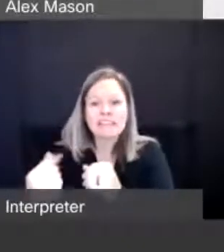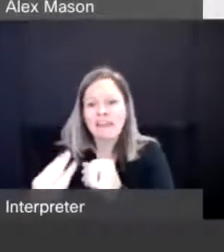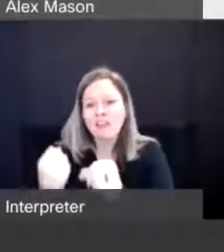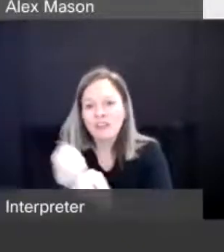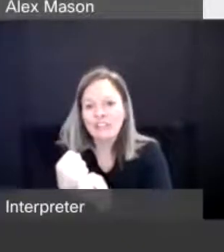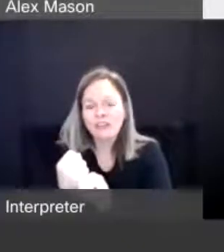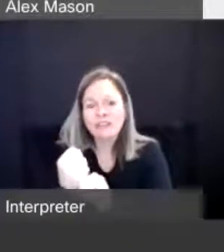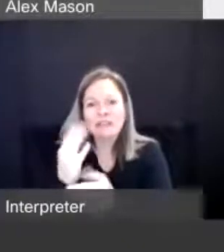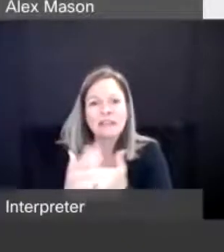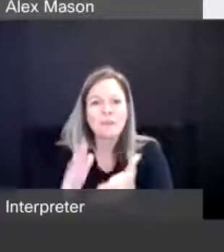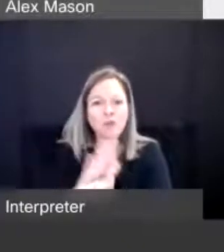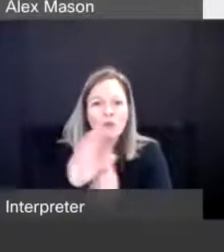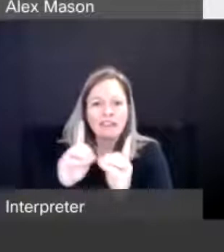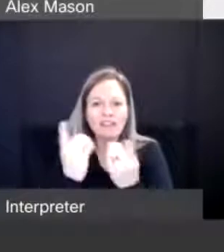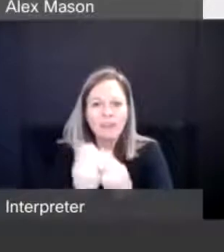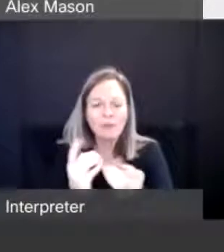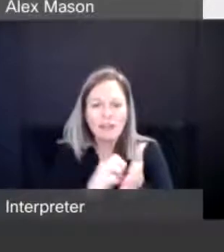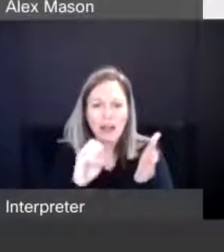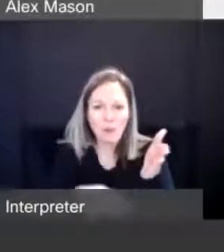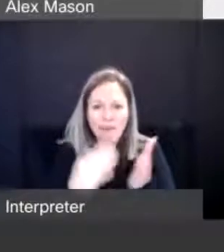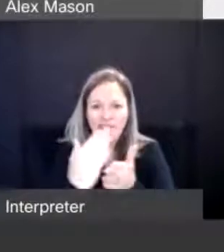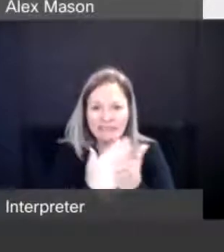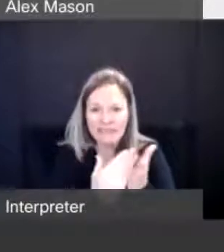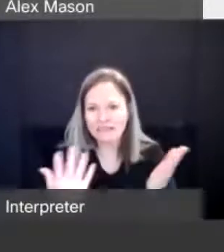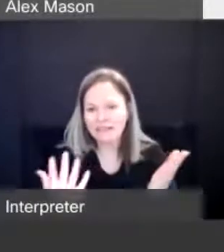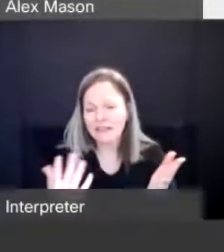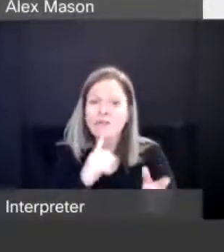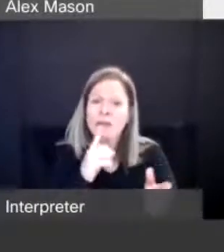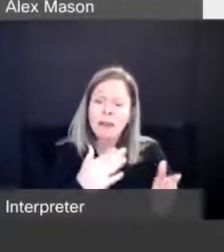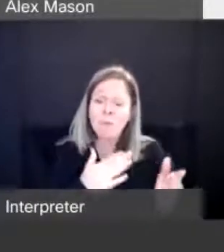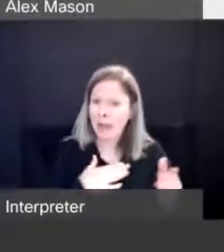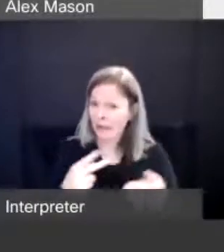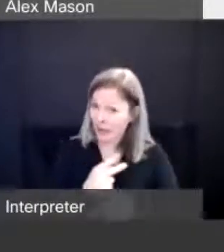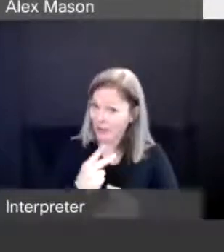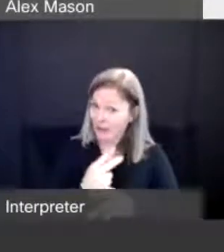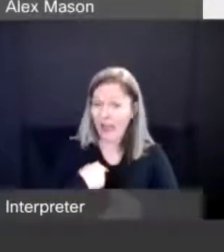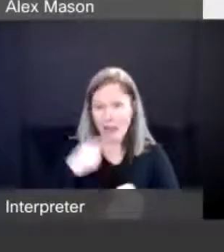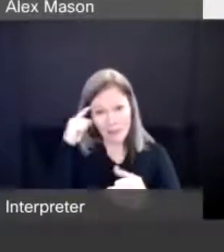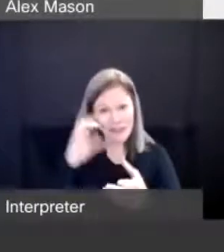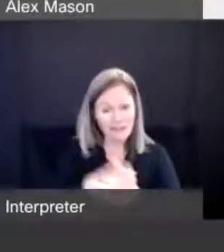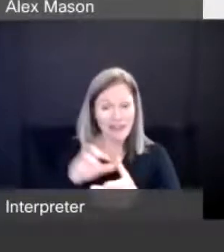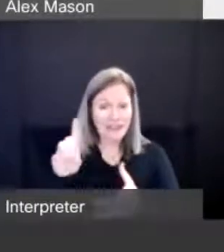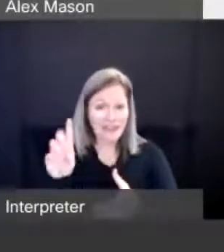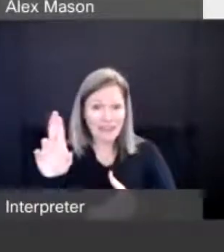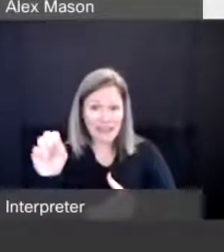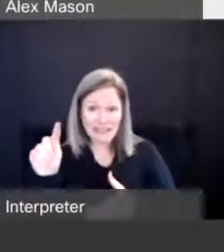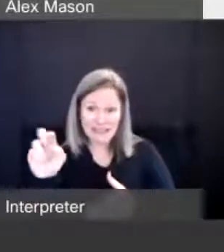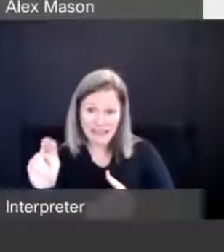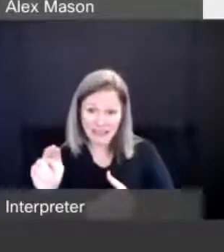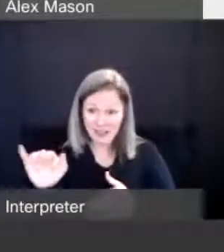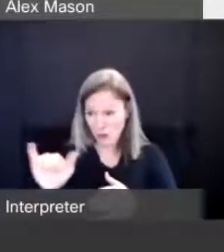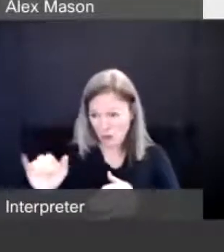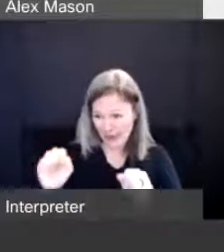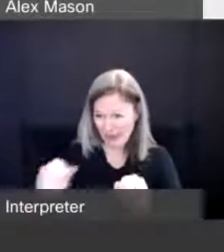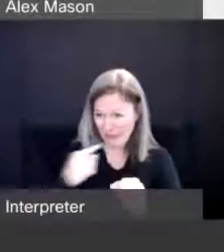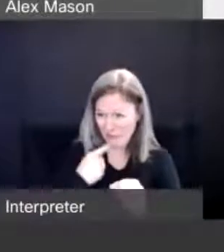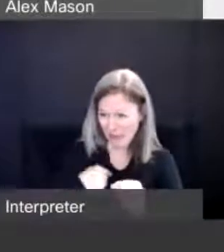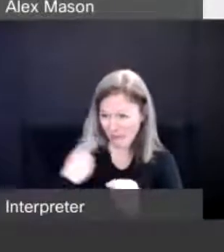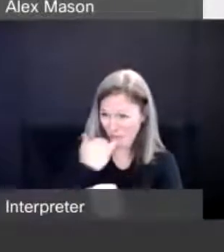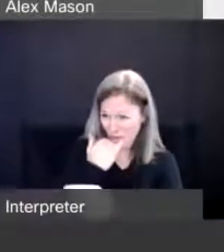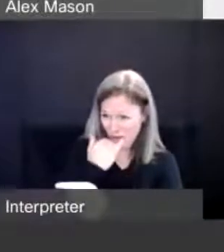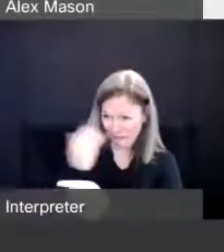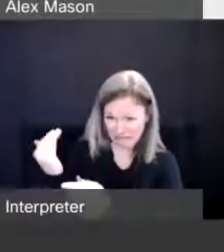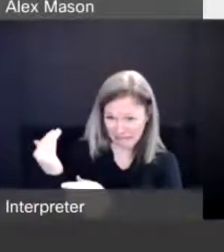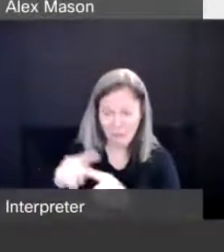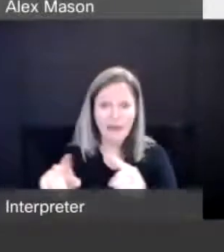off. So really, I believe in my calculation and Dustin's calculation, I think Dustin can correct me, but I do